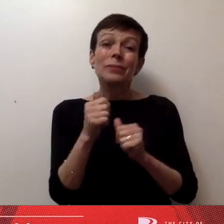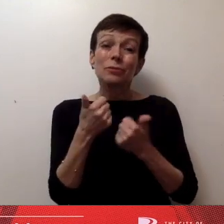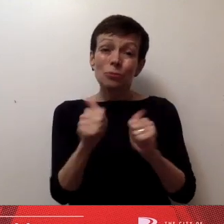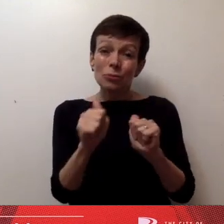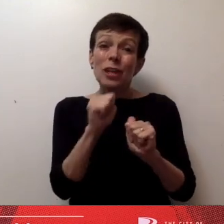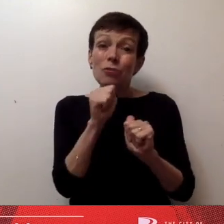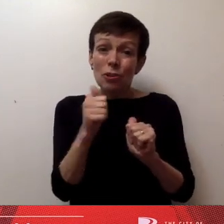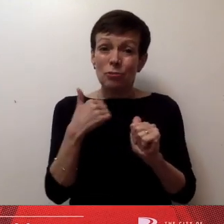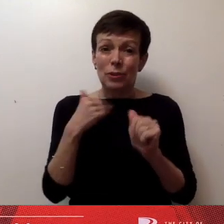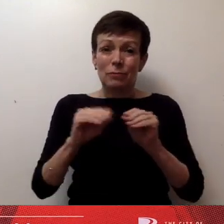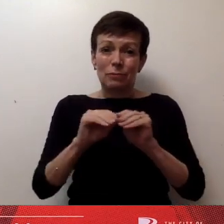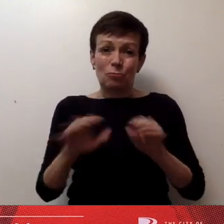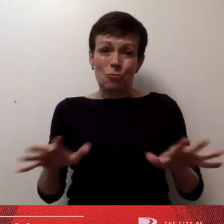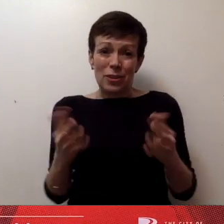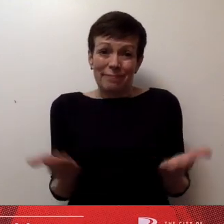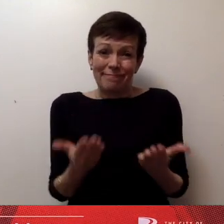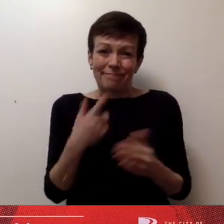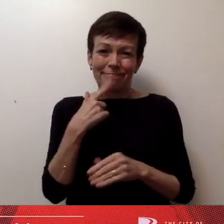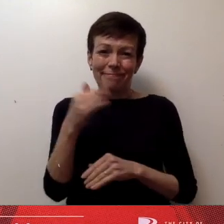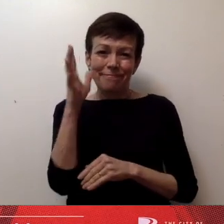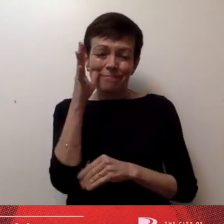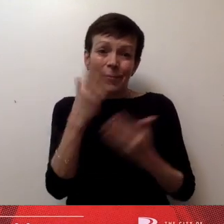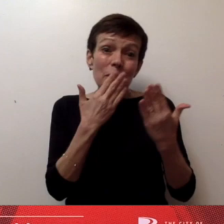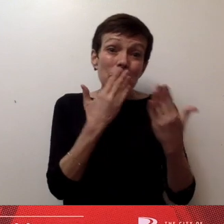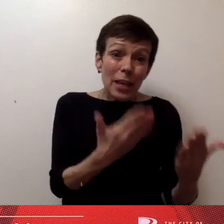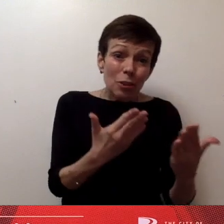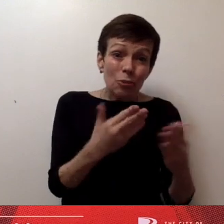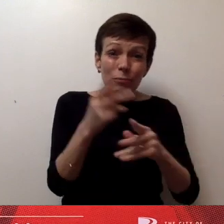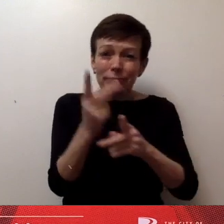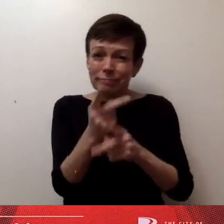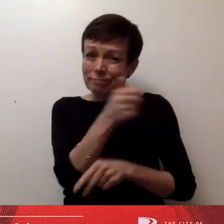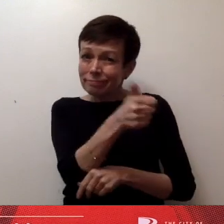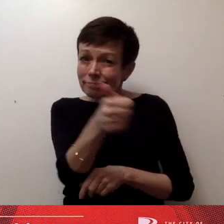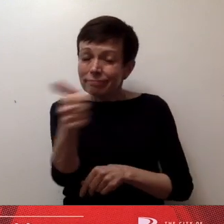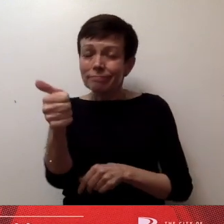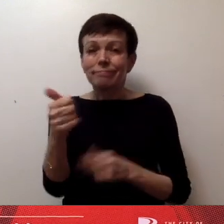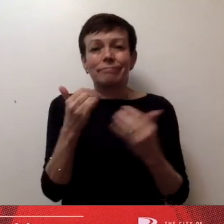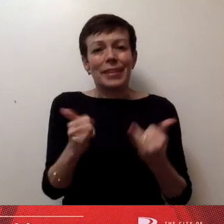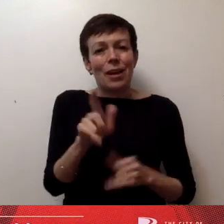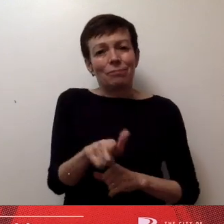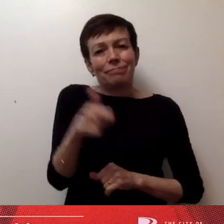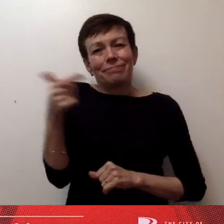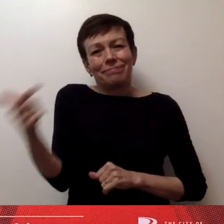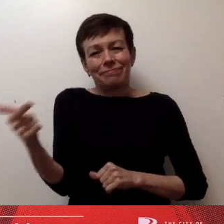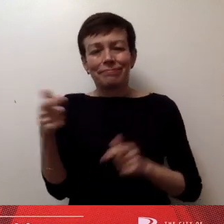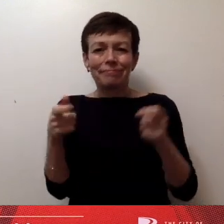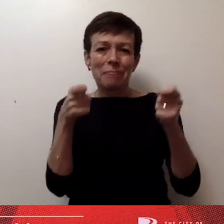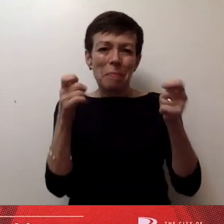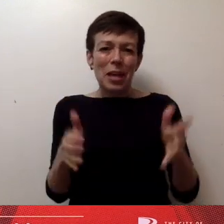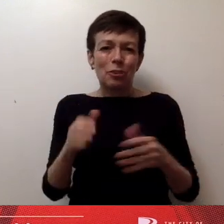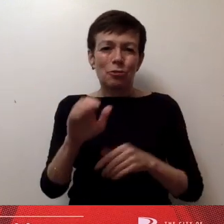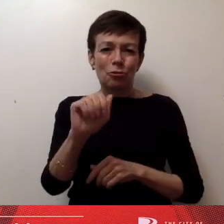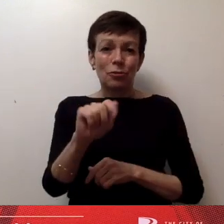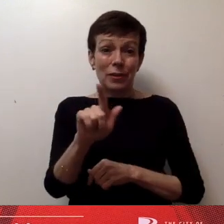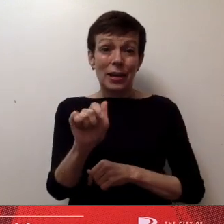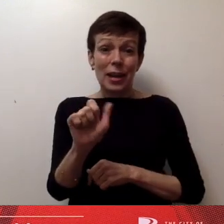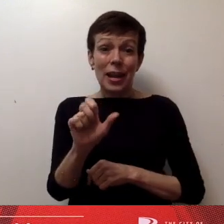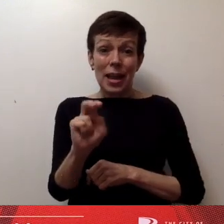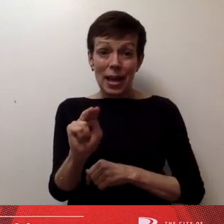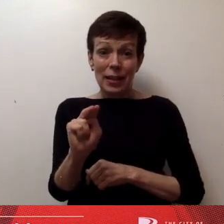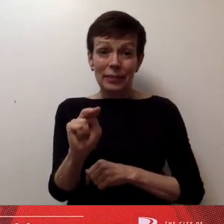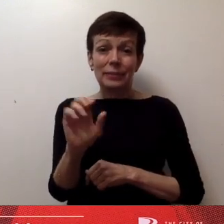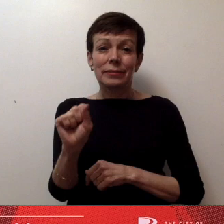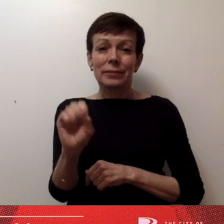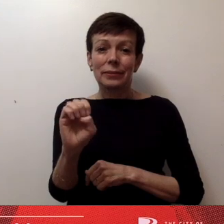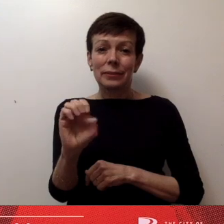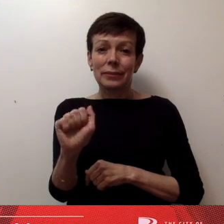And so thank you. Take care to you and all your loved ones. And with that, I'd like to invite City Manager Alan Seabrook forward. He'll brief you a little bit